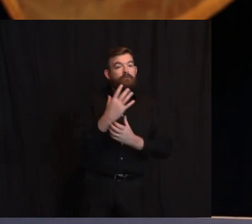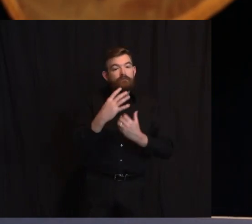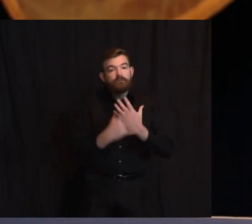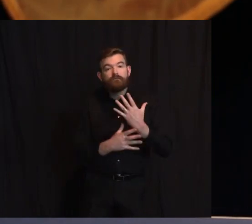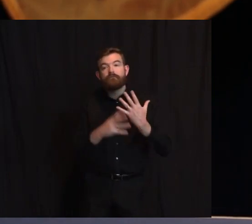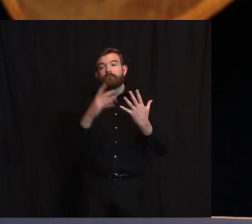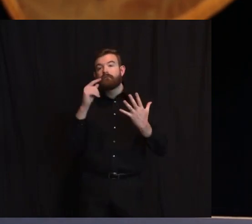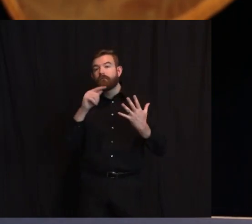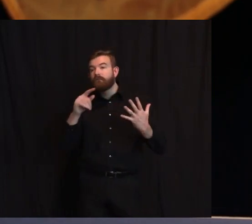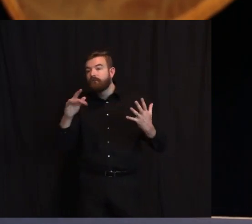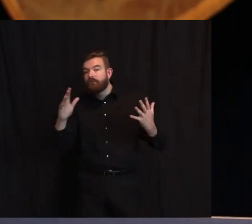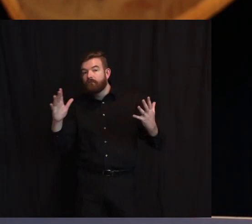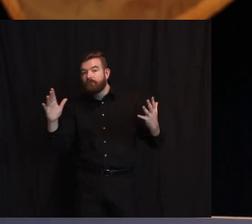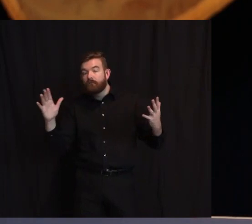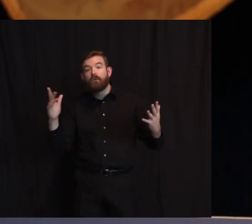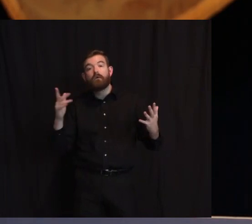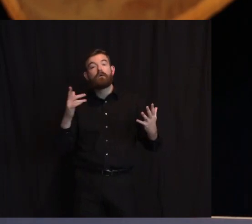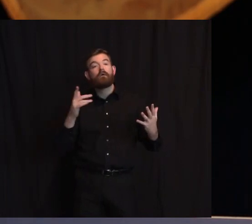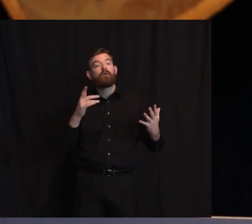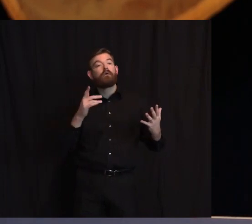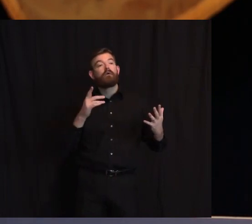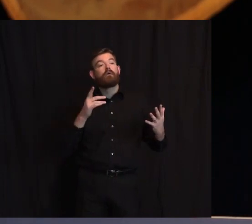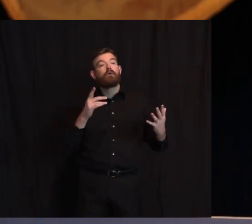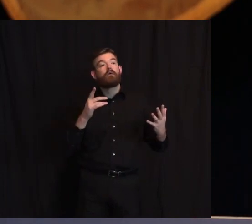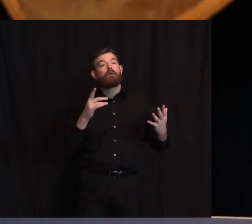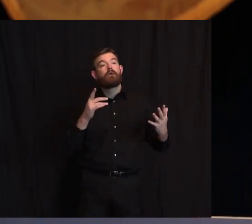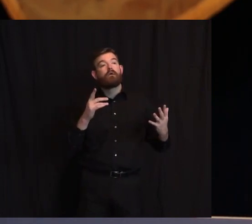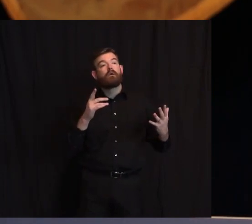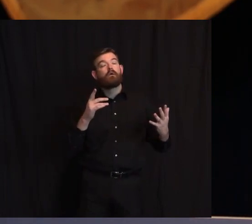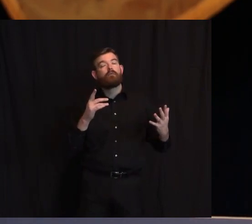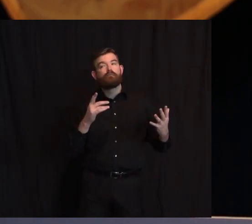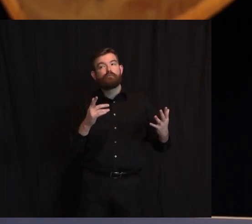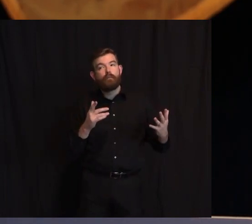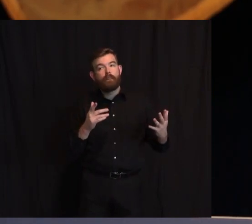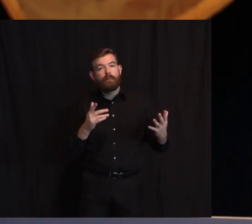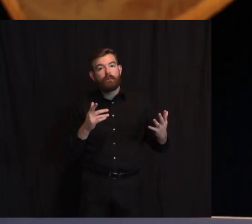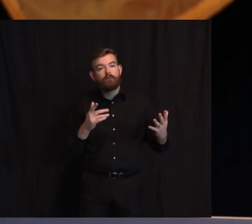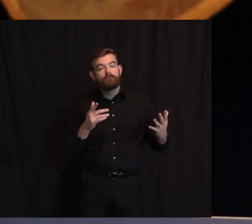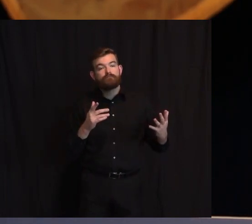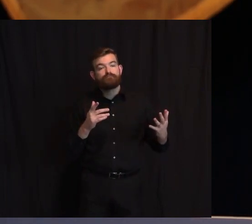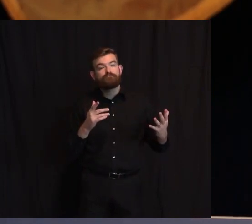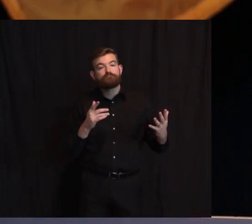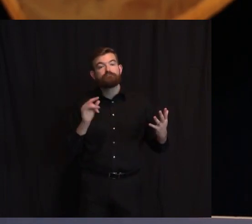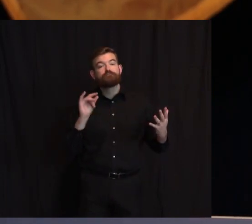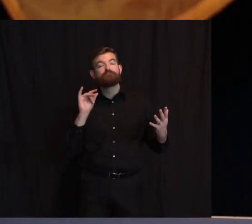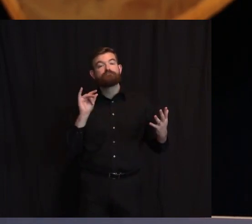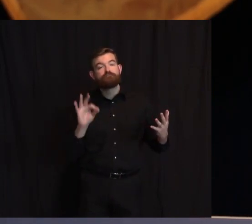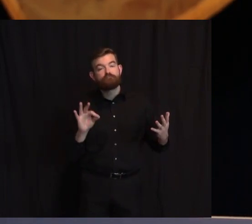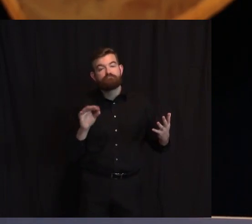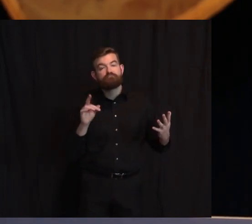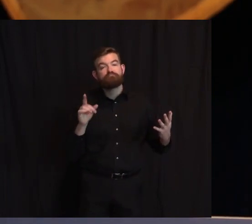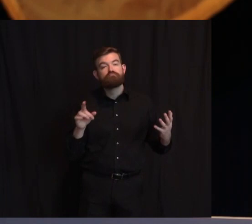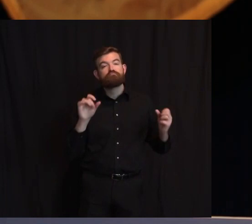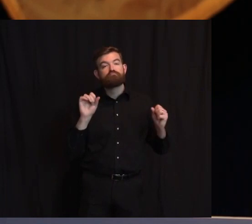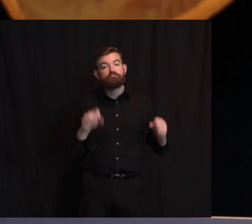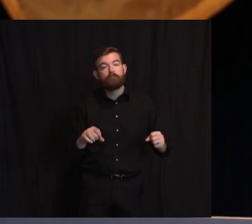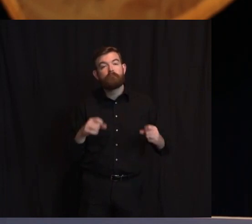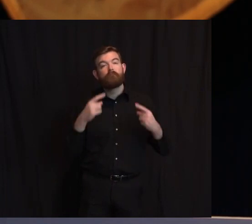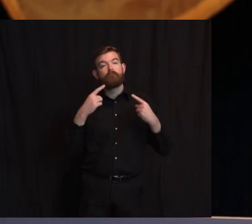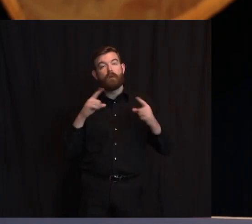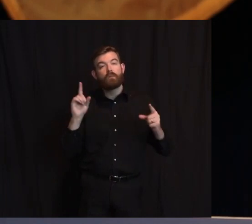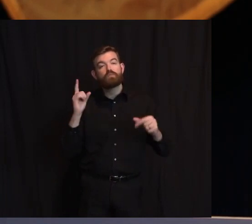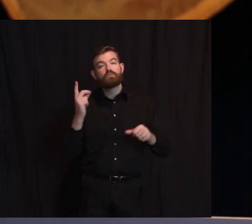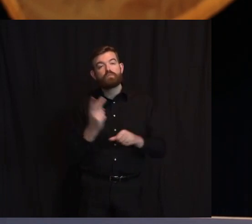should admit residents or readmissions, again, only if they can meet all of the infection control